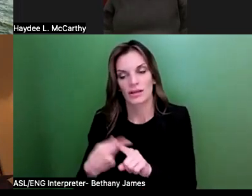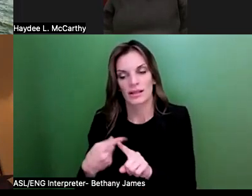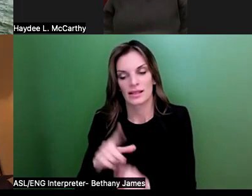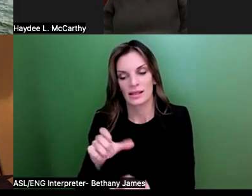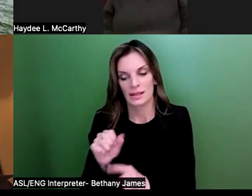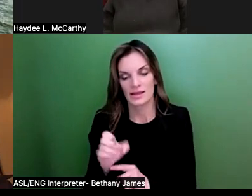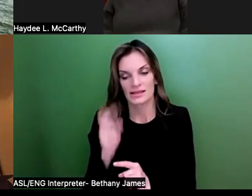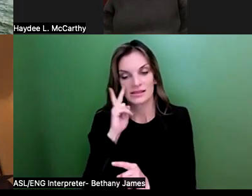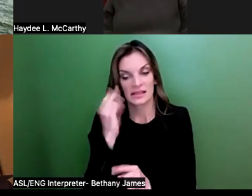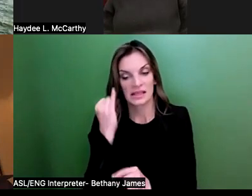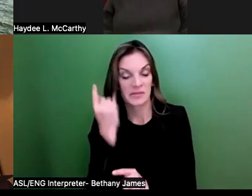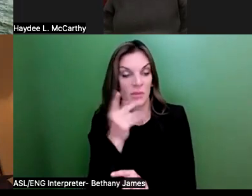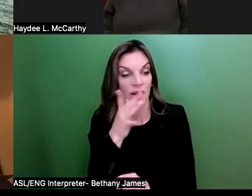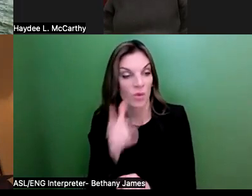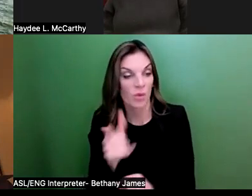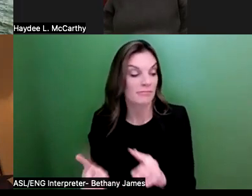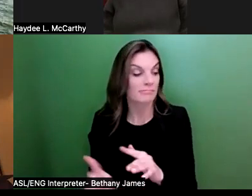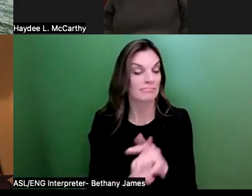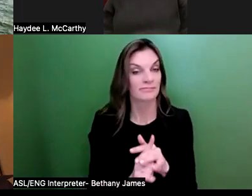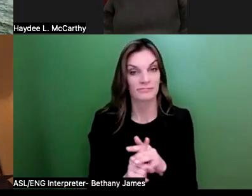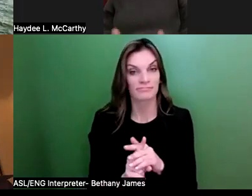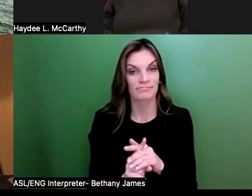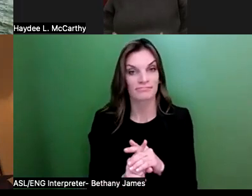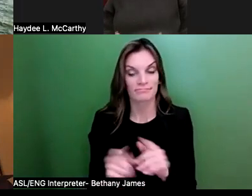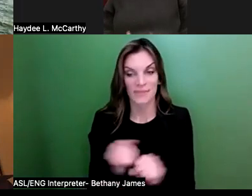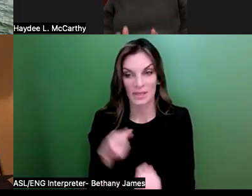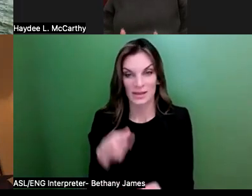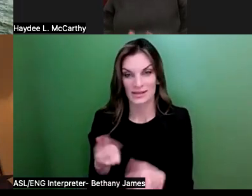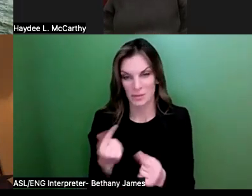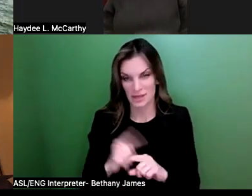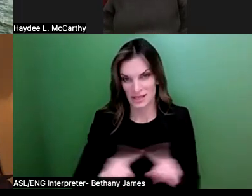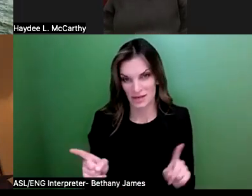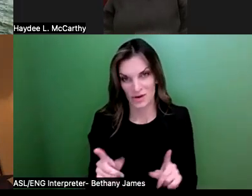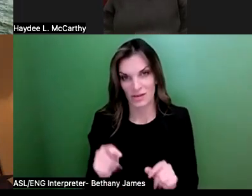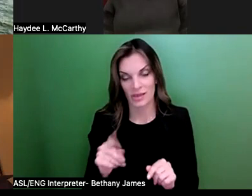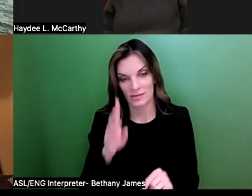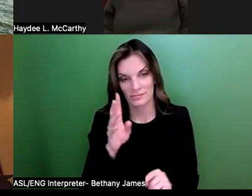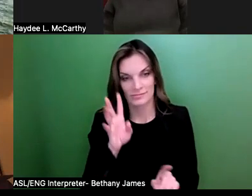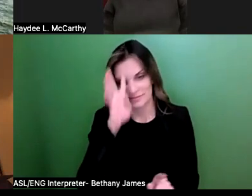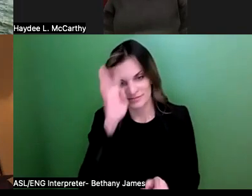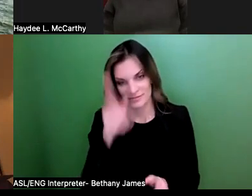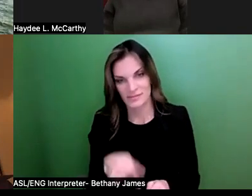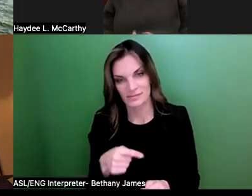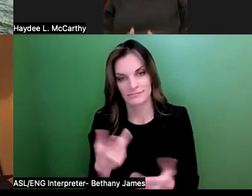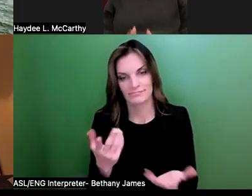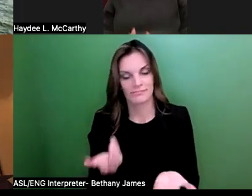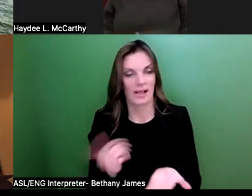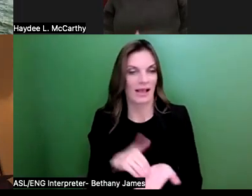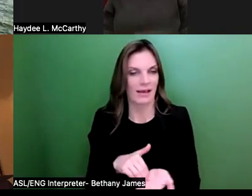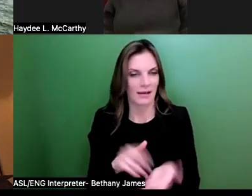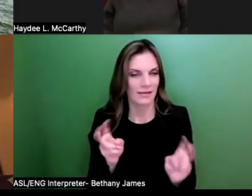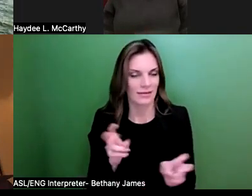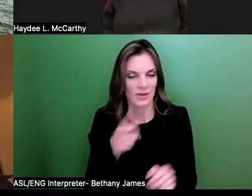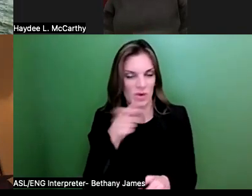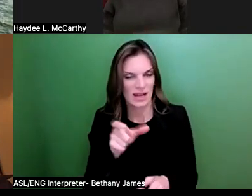will come along the line and make this different and reinvent the wheel. There's some certain things in town that just do not need